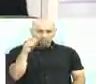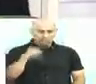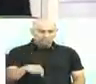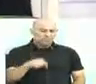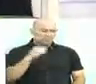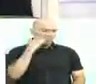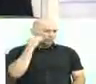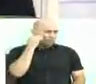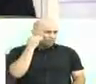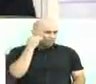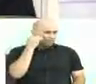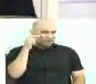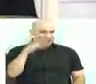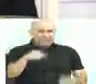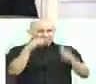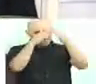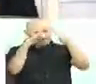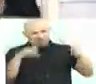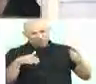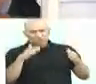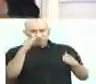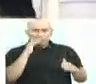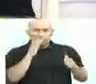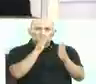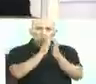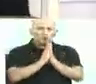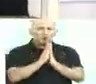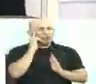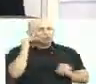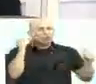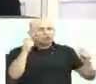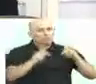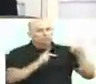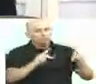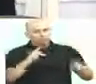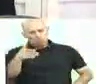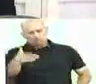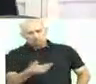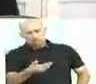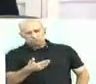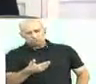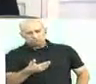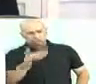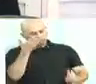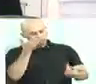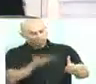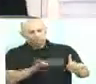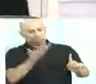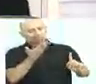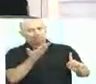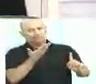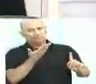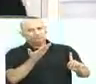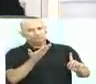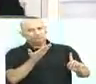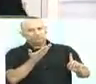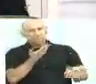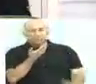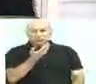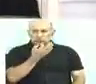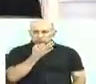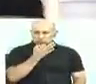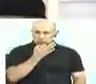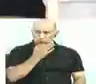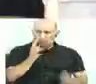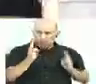home. In this house of God, a prayer for all people, you are welcomed just as you are. In just a few moments,